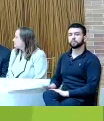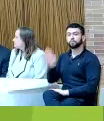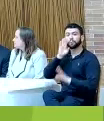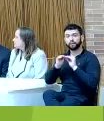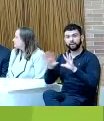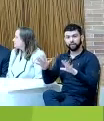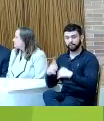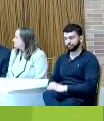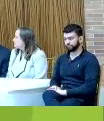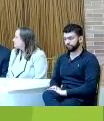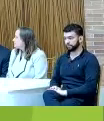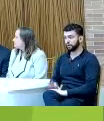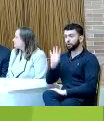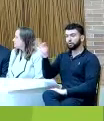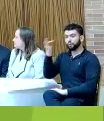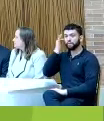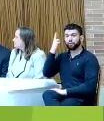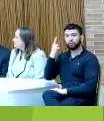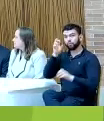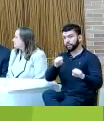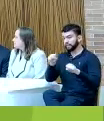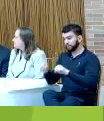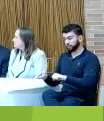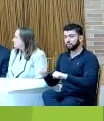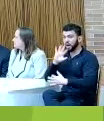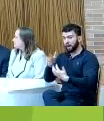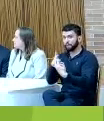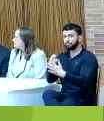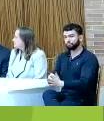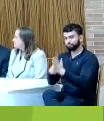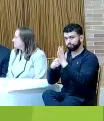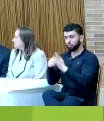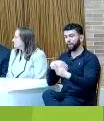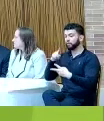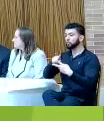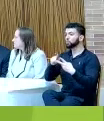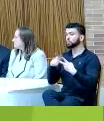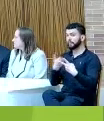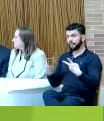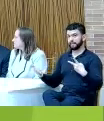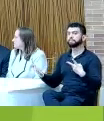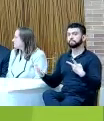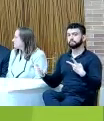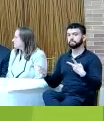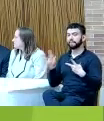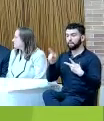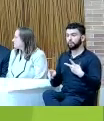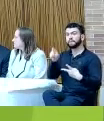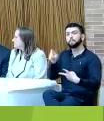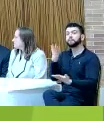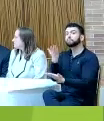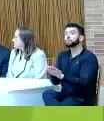Federal reasonable accommodation requirements there are only two elements that a person needs to prove one